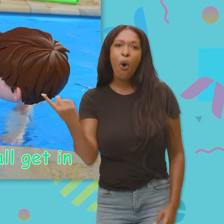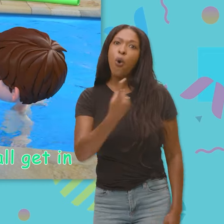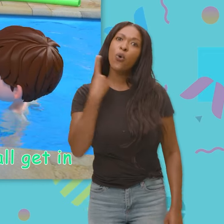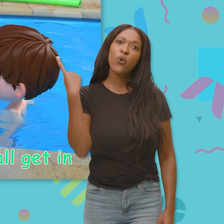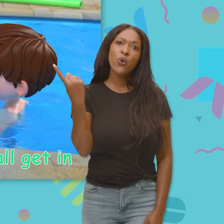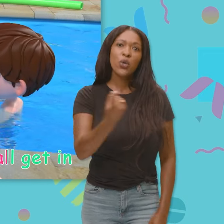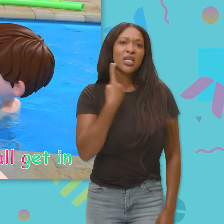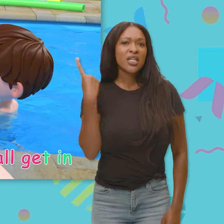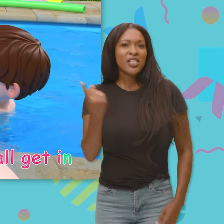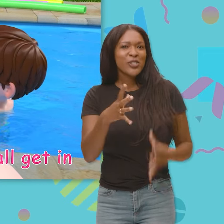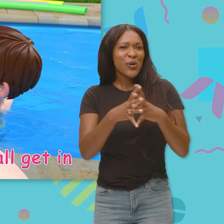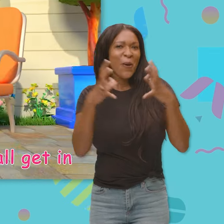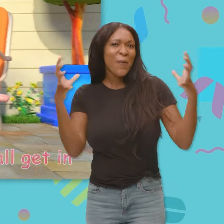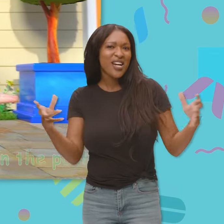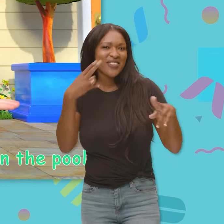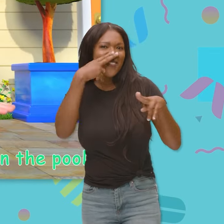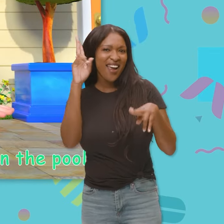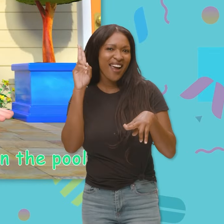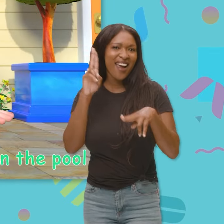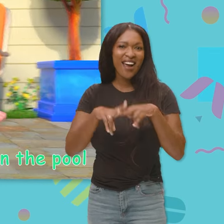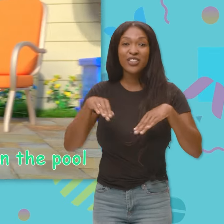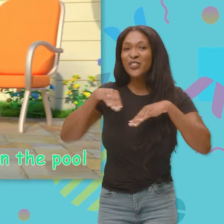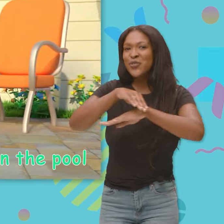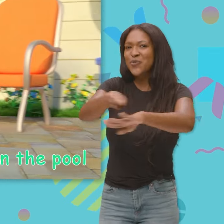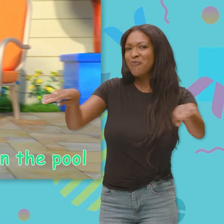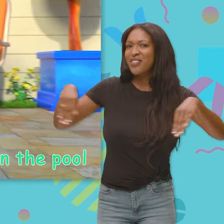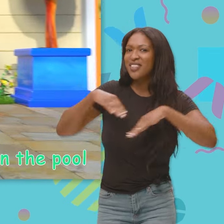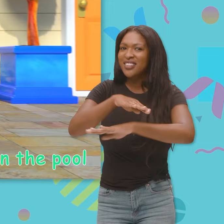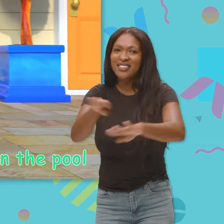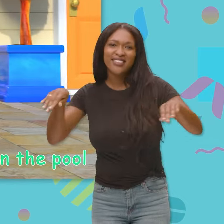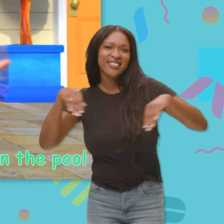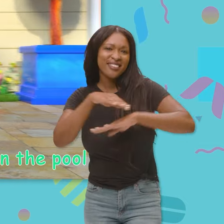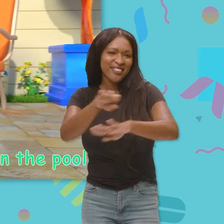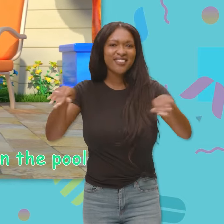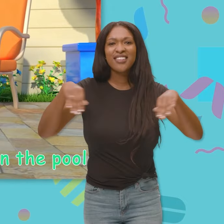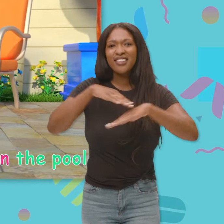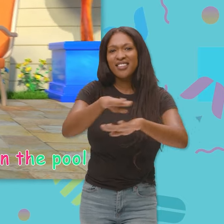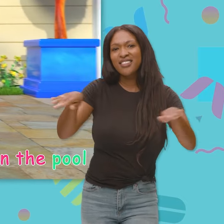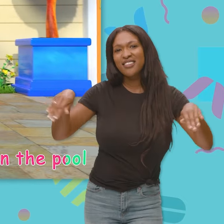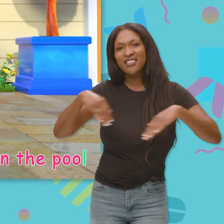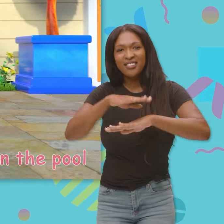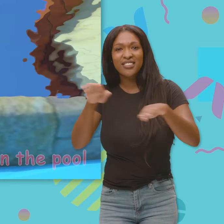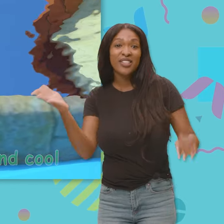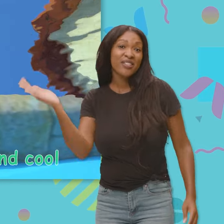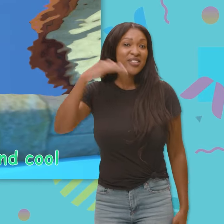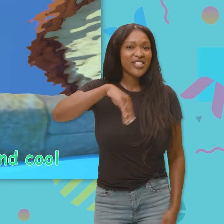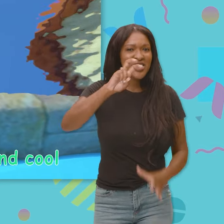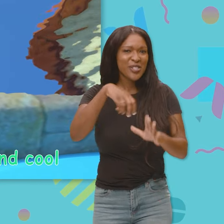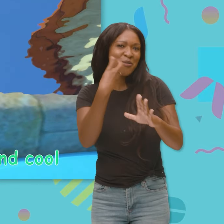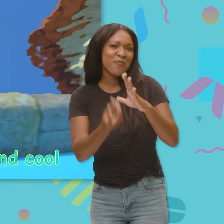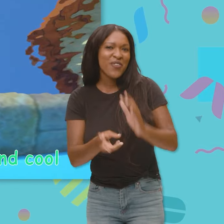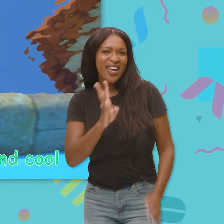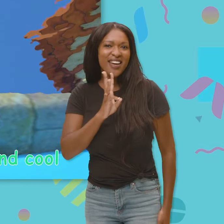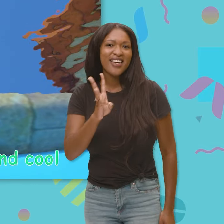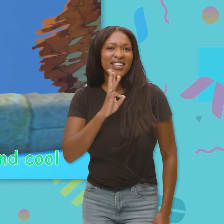so come on, let's all get in It's always so much fun to go swimming in the pool So